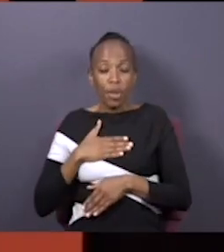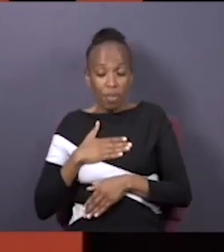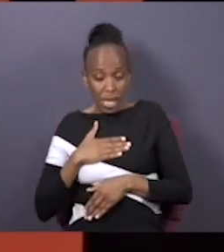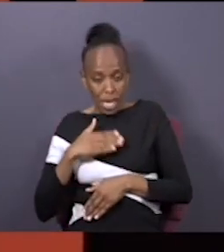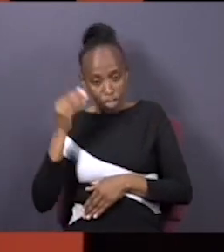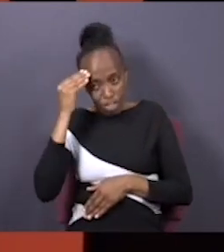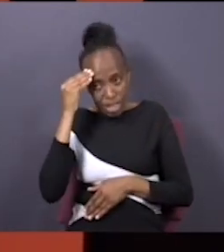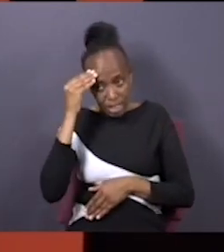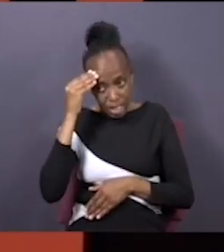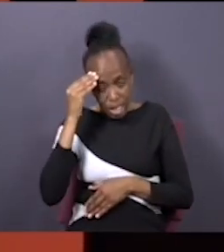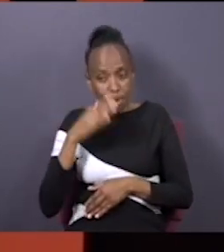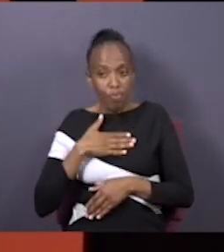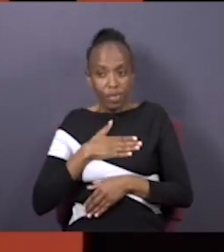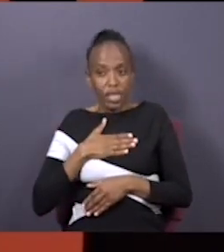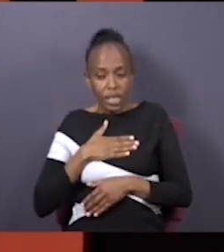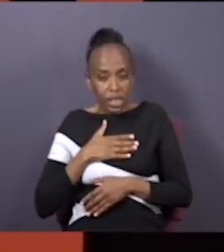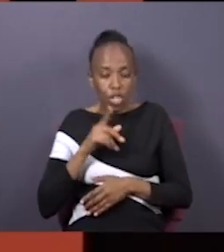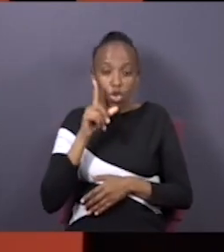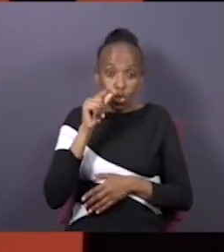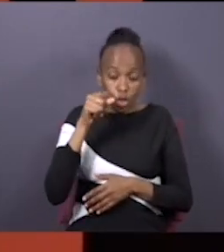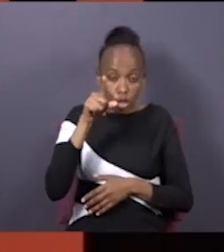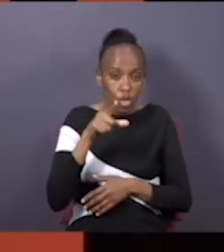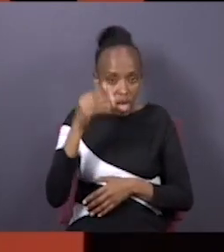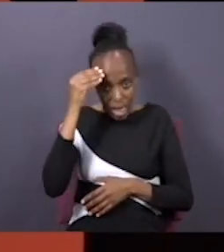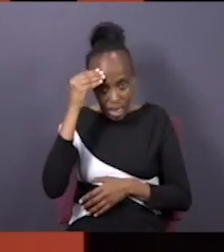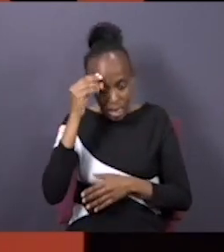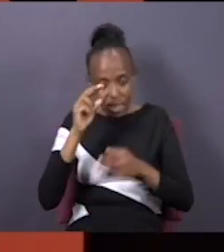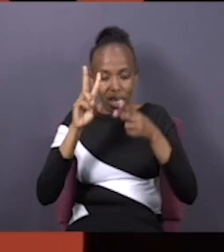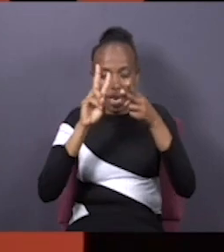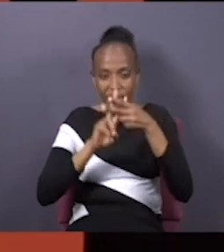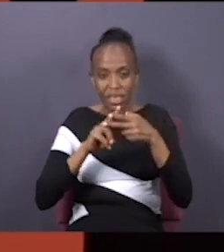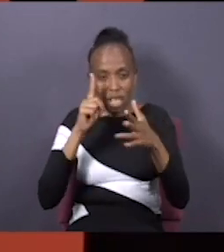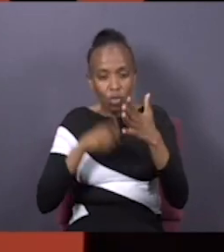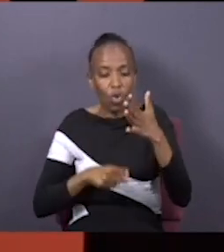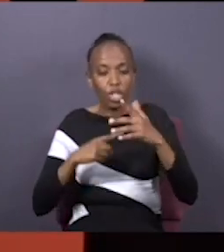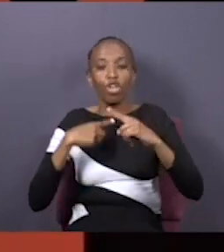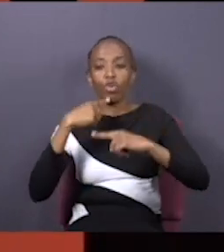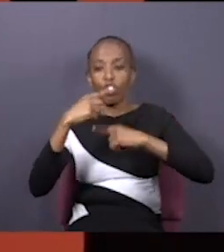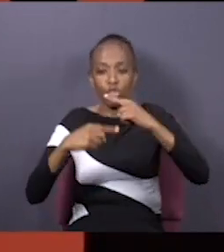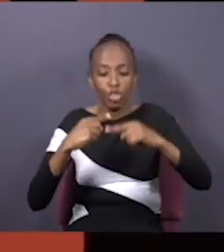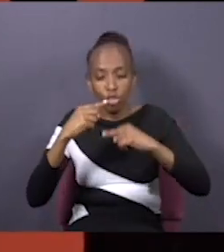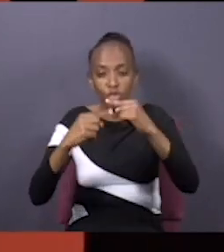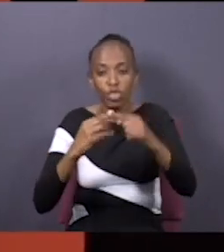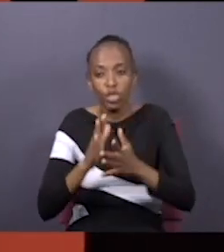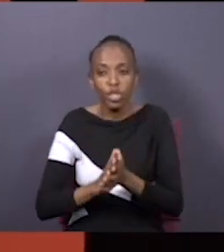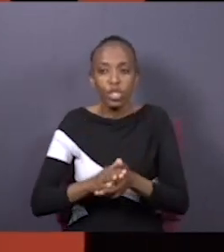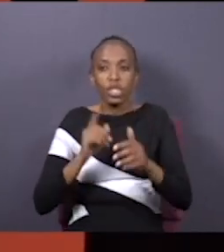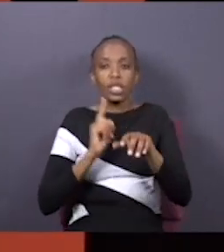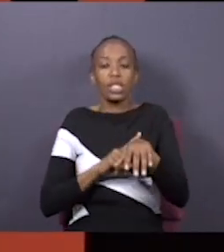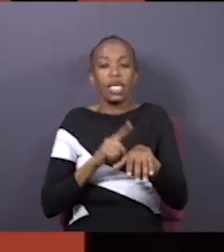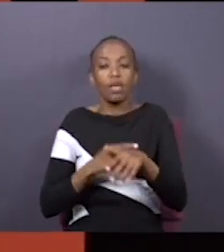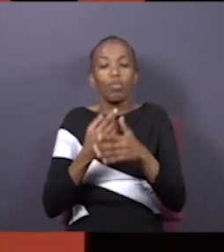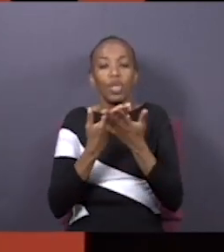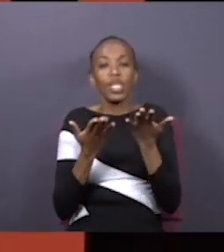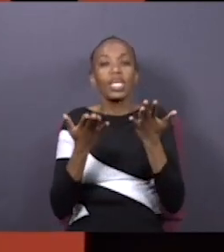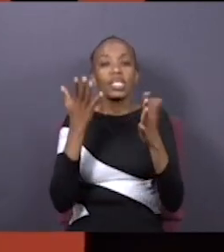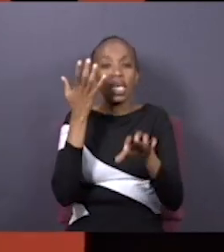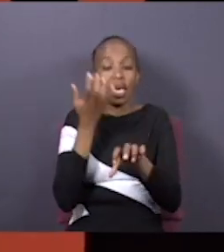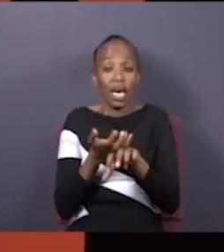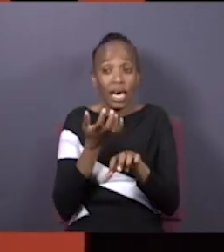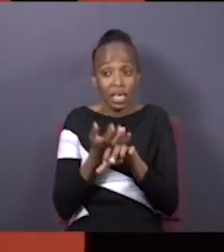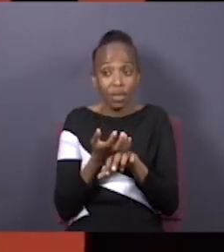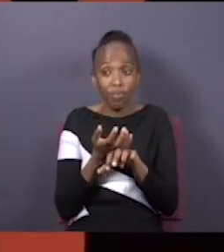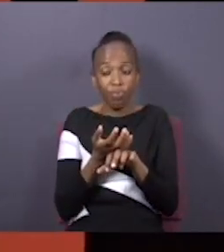my takeaway. Please go ahead and tweet your takeaway using the hashtag press on, press on. When the going gets